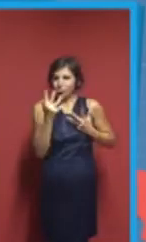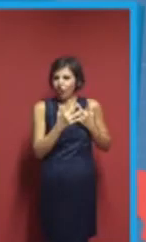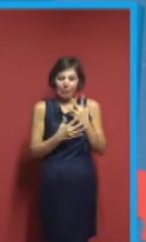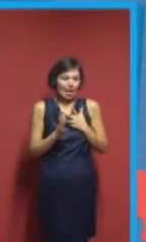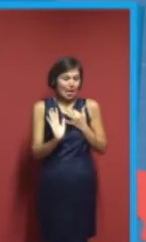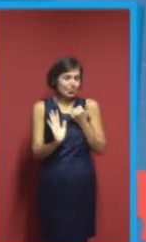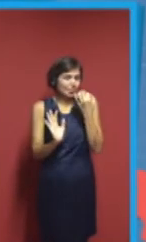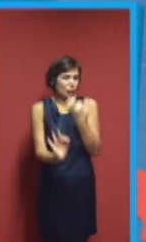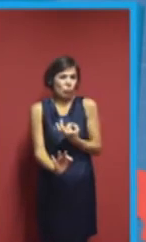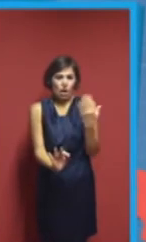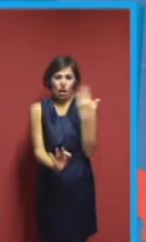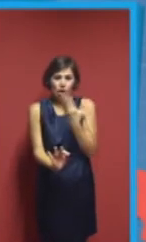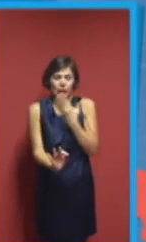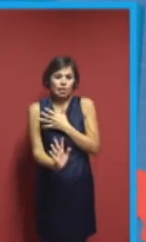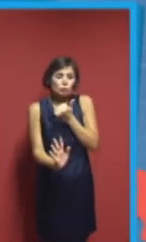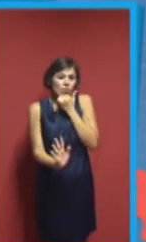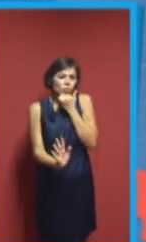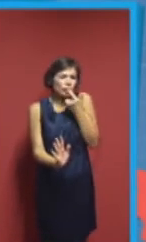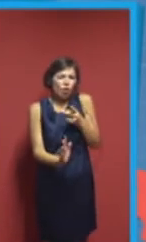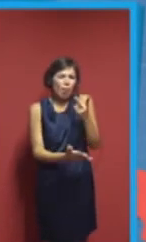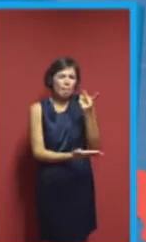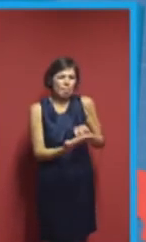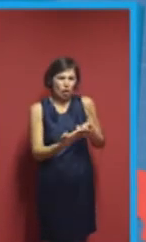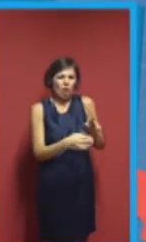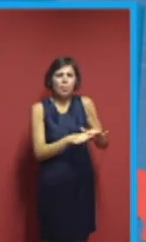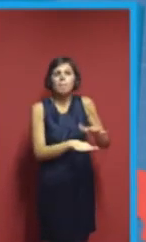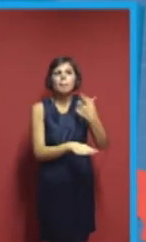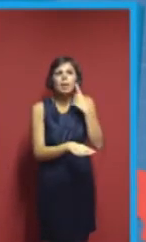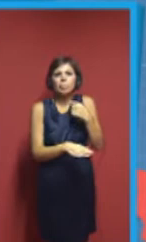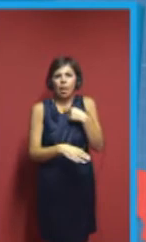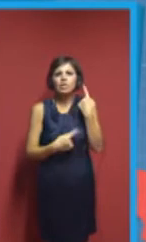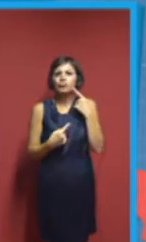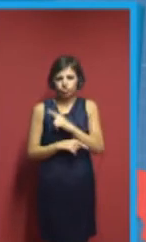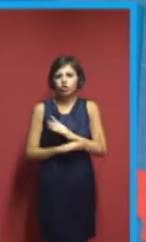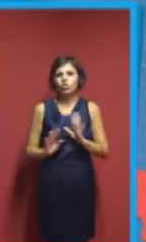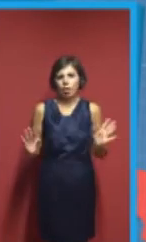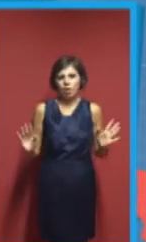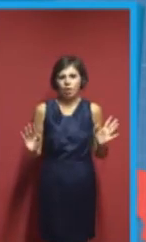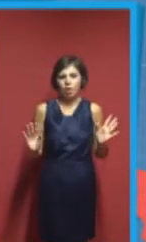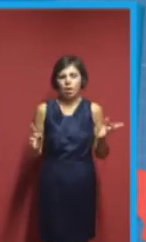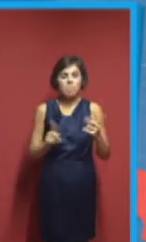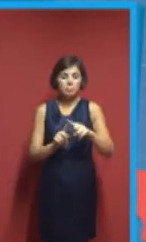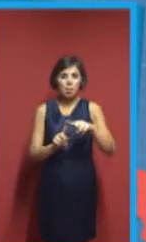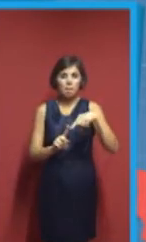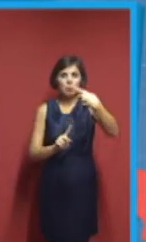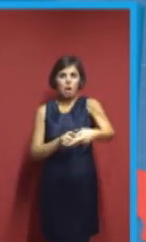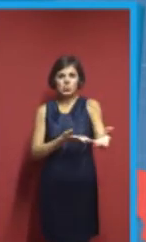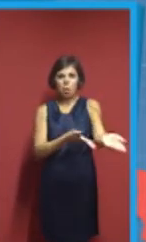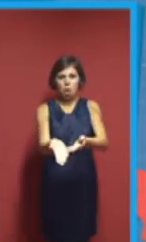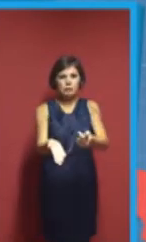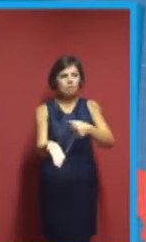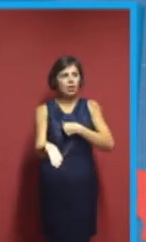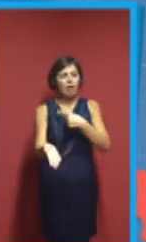Now, the next speaker is really a world class expert in il prossimo ospite è davvero un